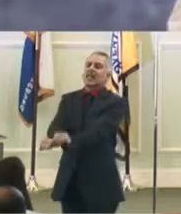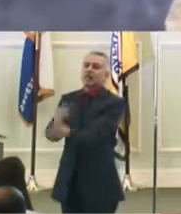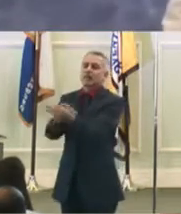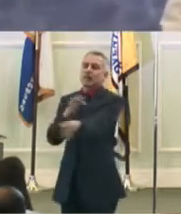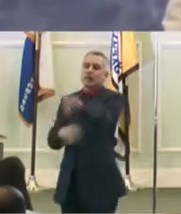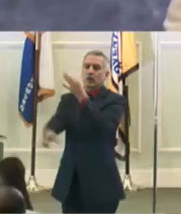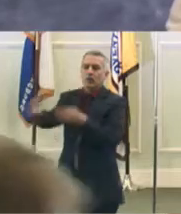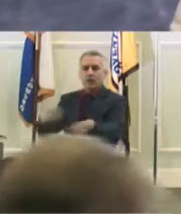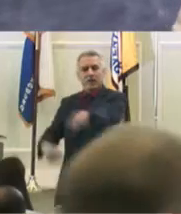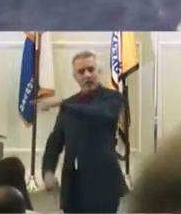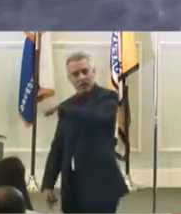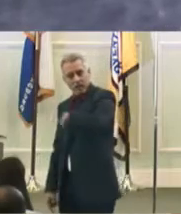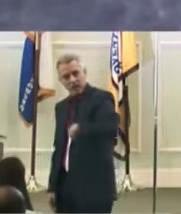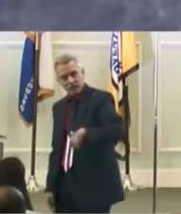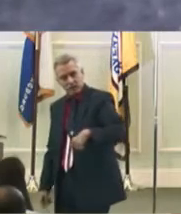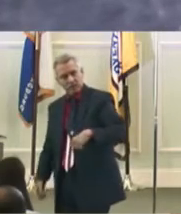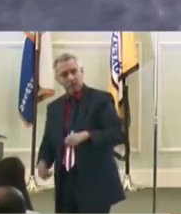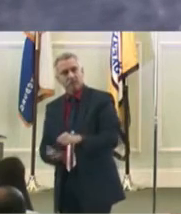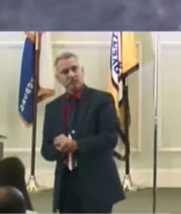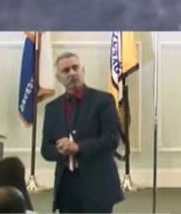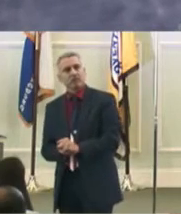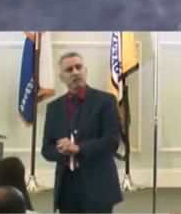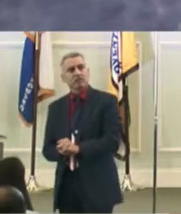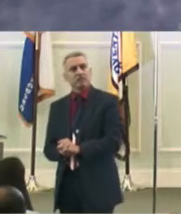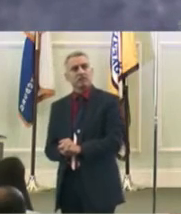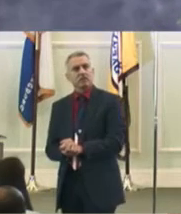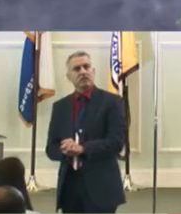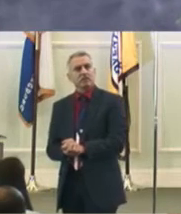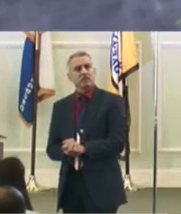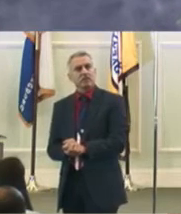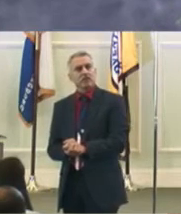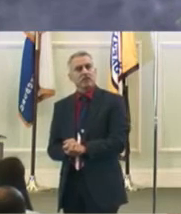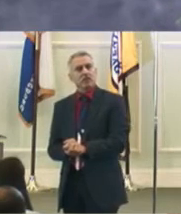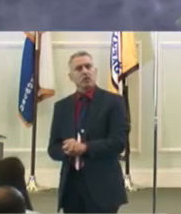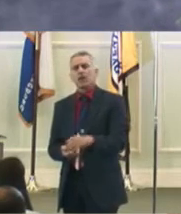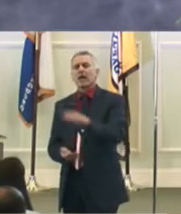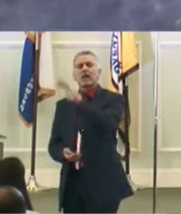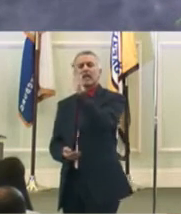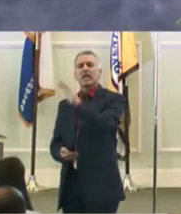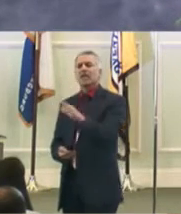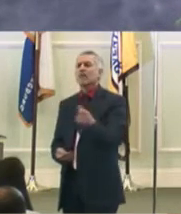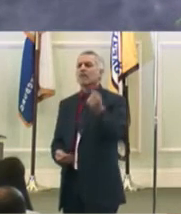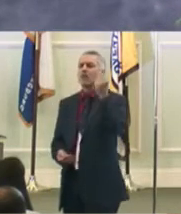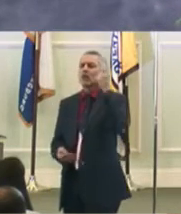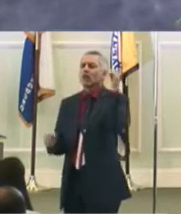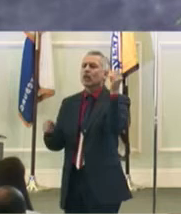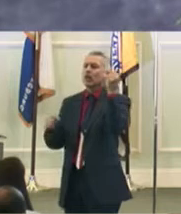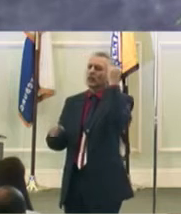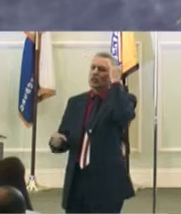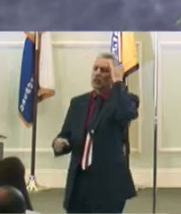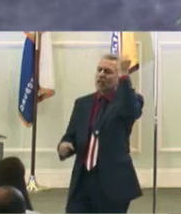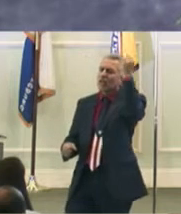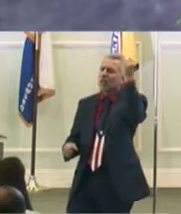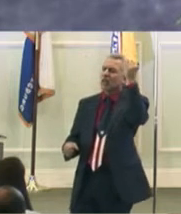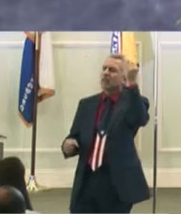The Bible seems to indicate, and commentary says that we may never fully understand that throughout the ceaseless ages of